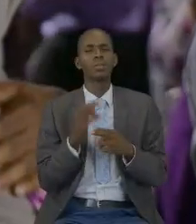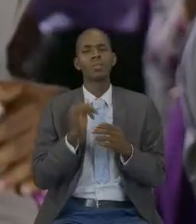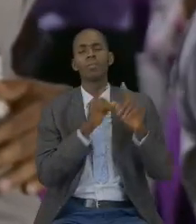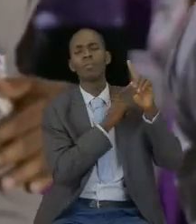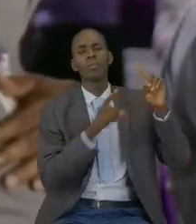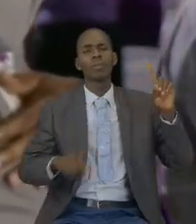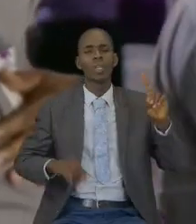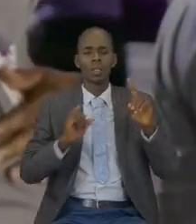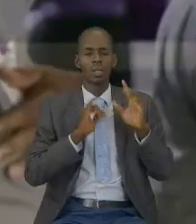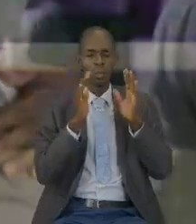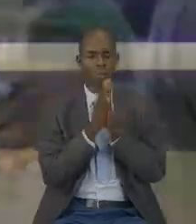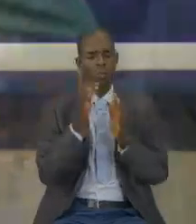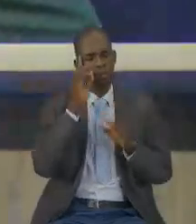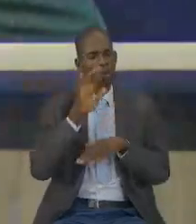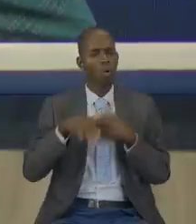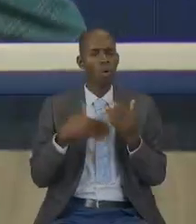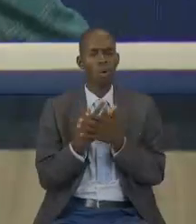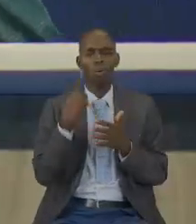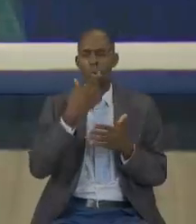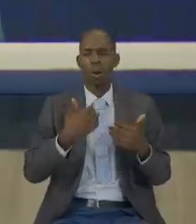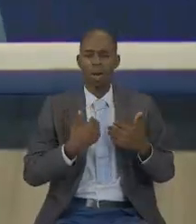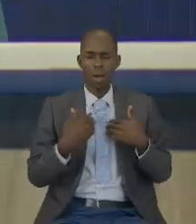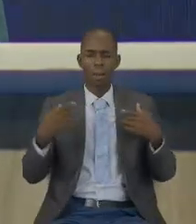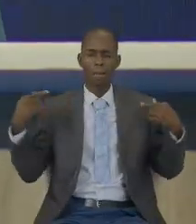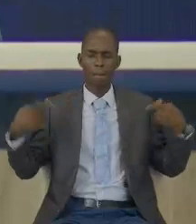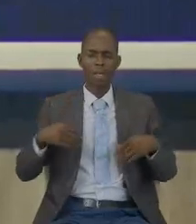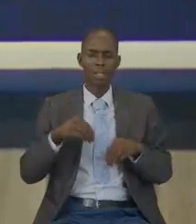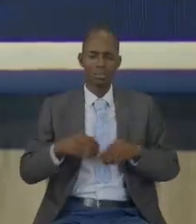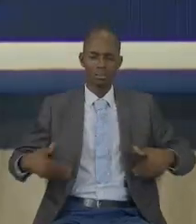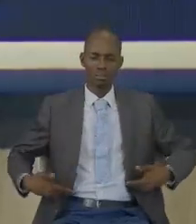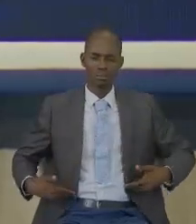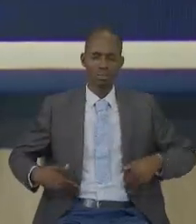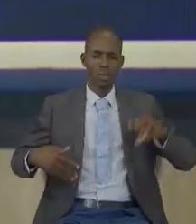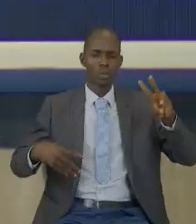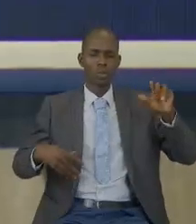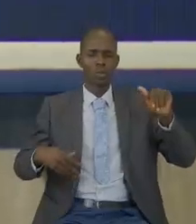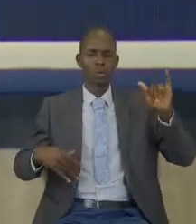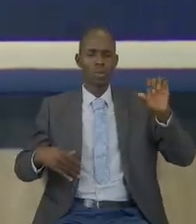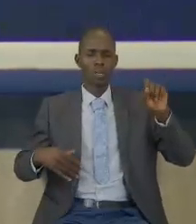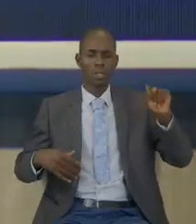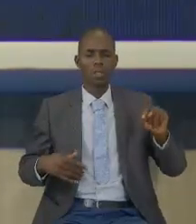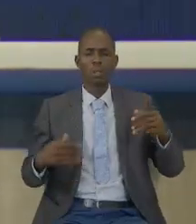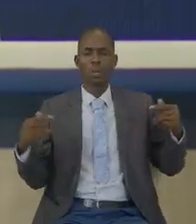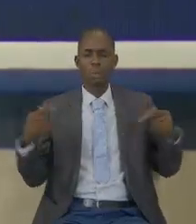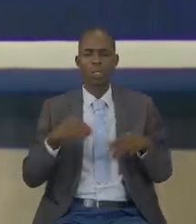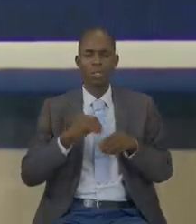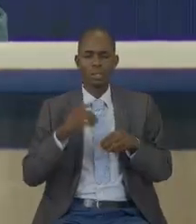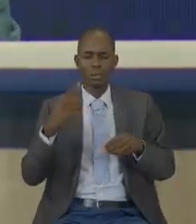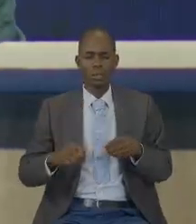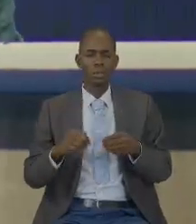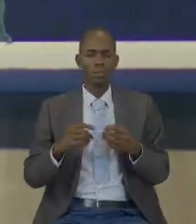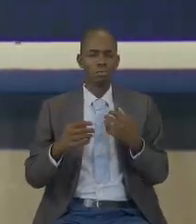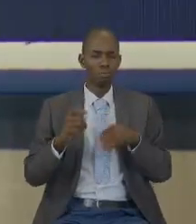I pray for those who have any pain in their waist, in their chin, in their joints, anywhere,